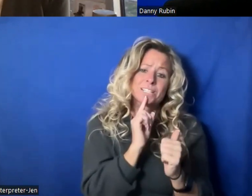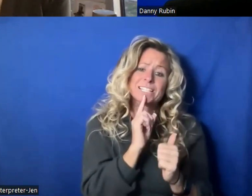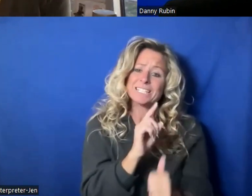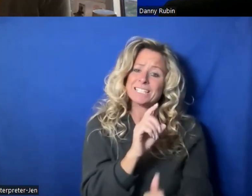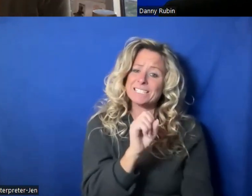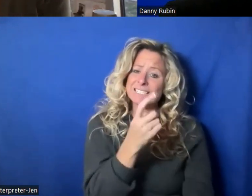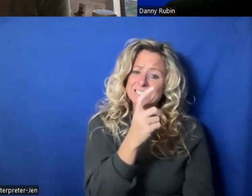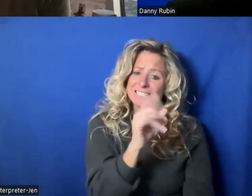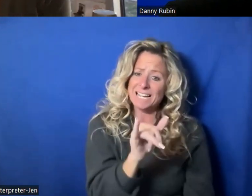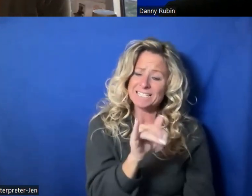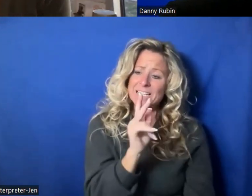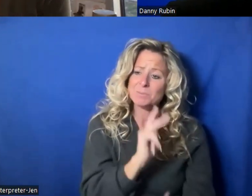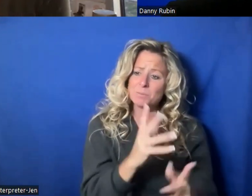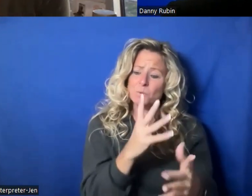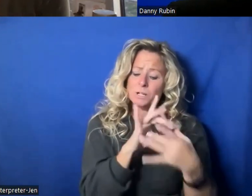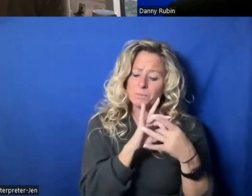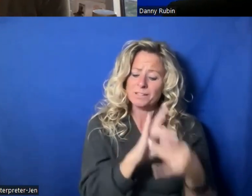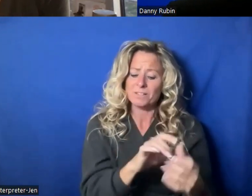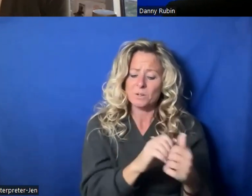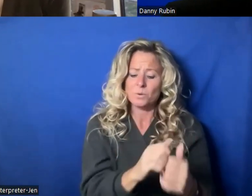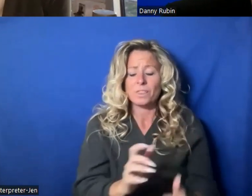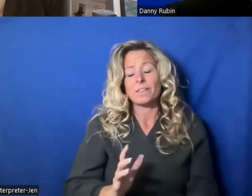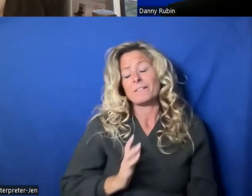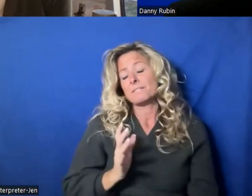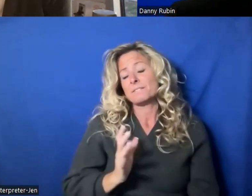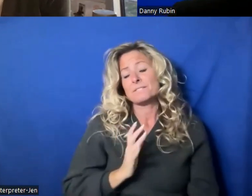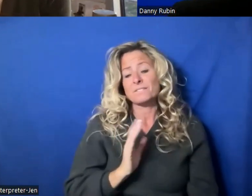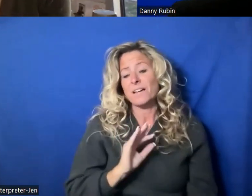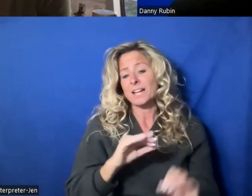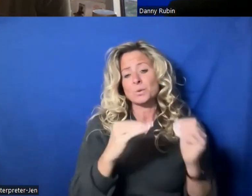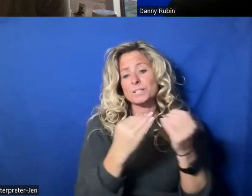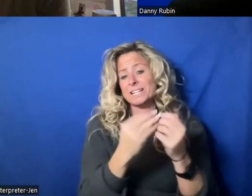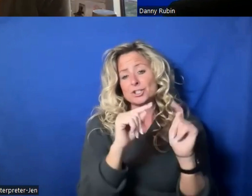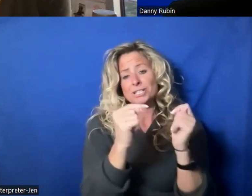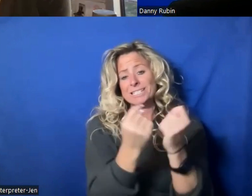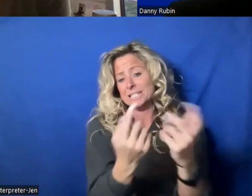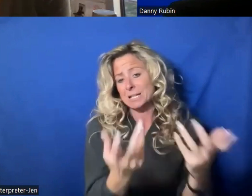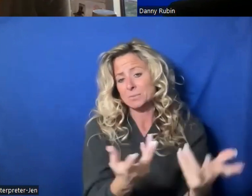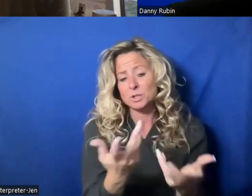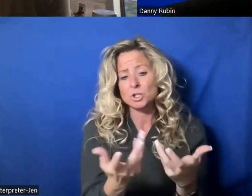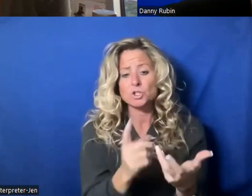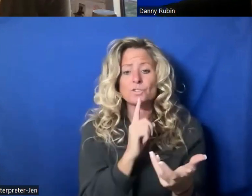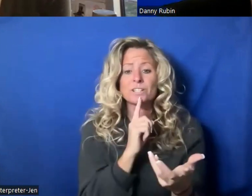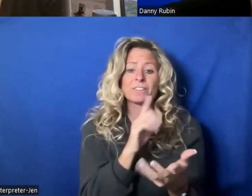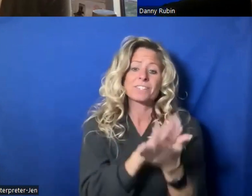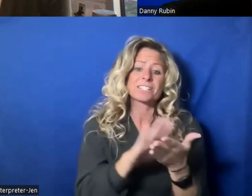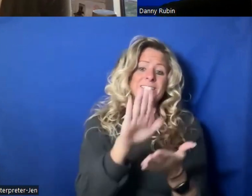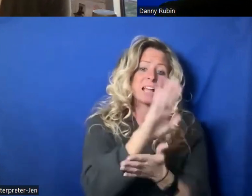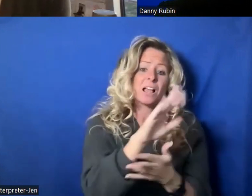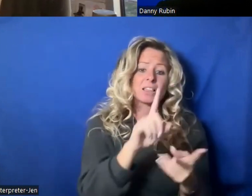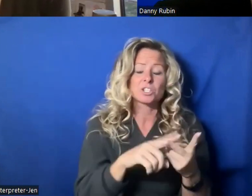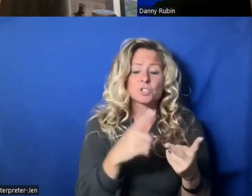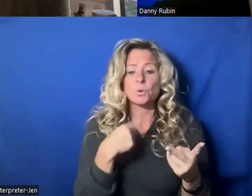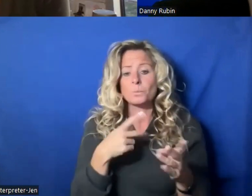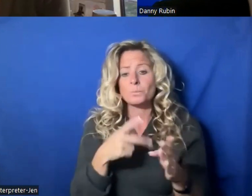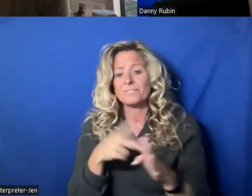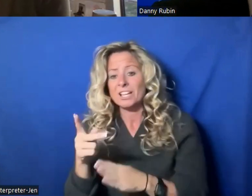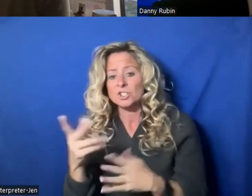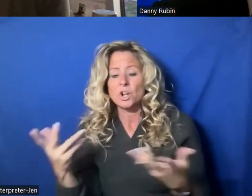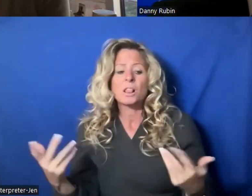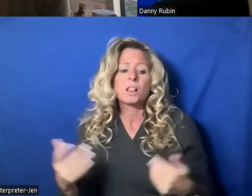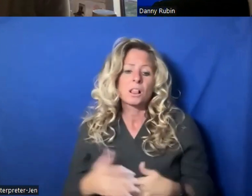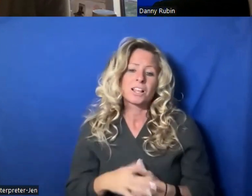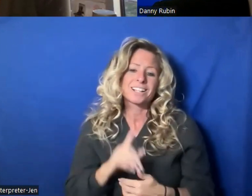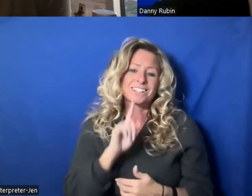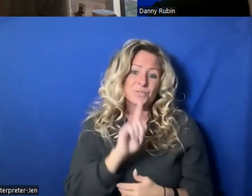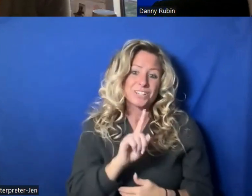People want to be associated with a fun organization and team. So whether that's college sports or even like professional sports, it's really